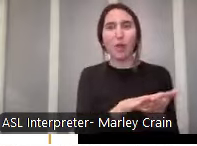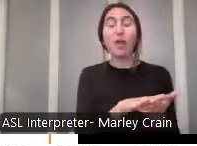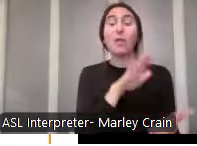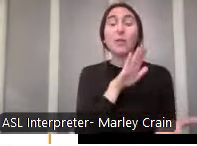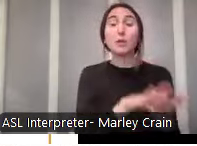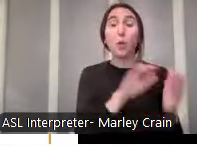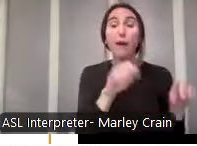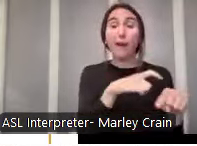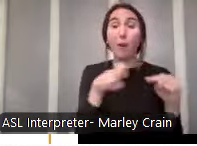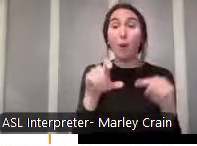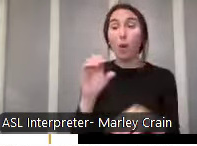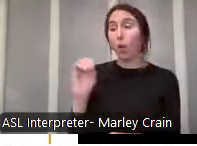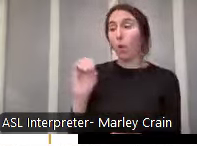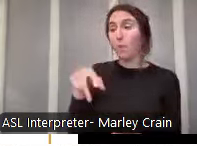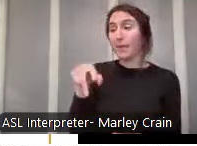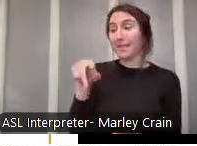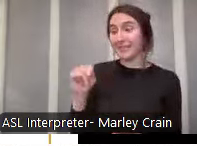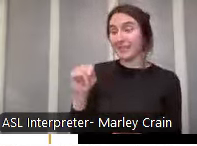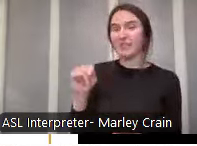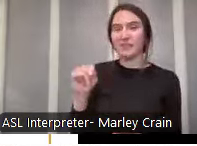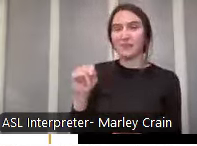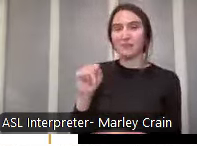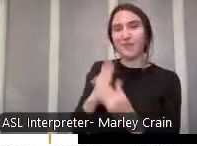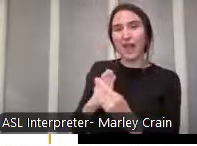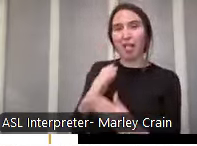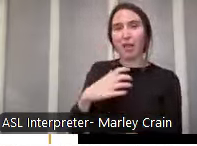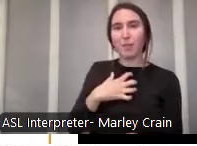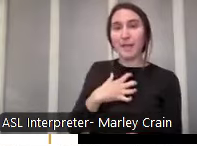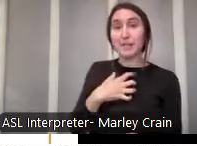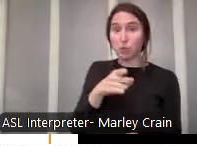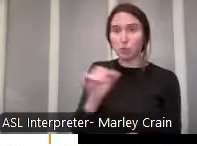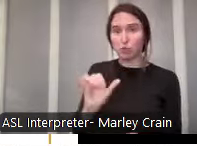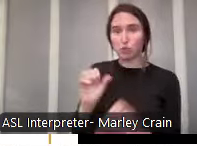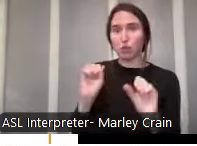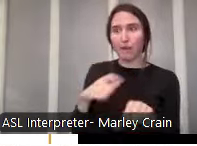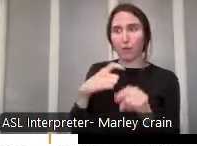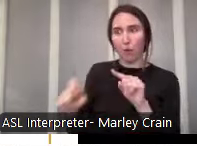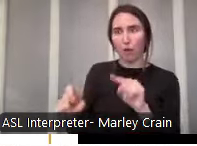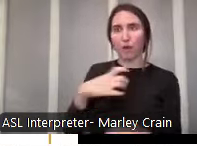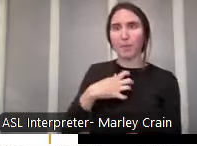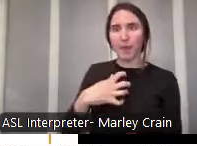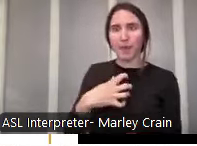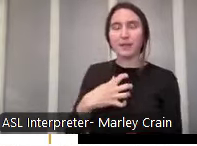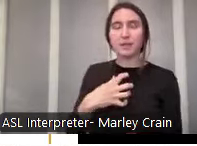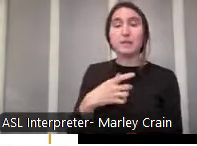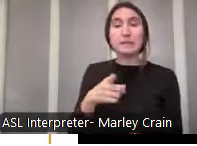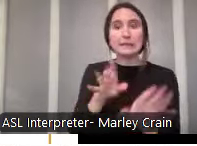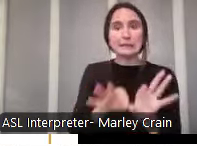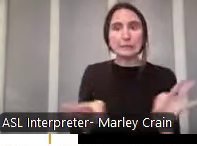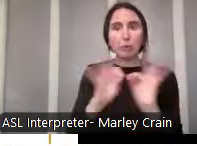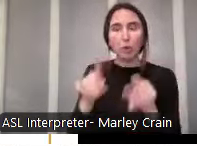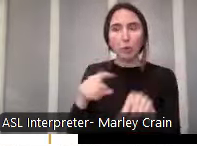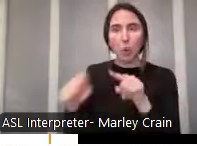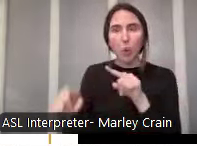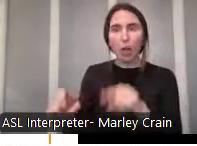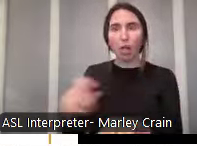incident number and write it down every single time. I know it's frustrating, but it's important to call and document every single day